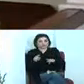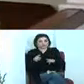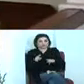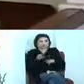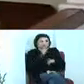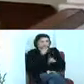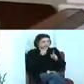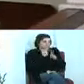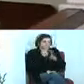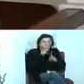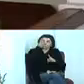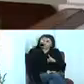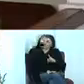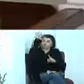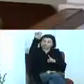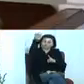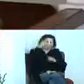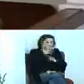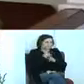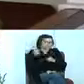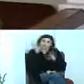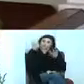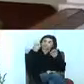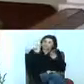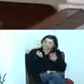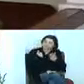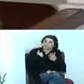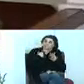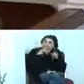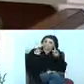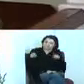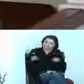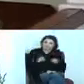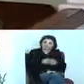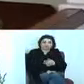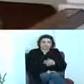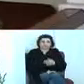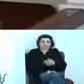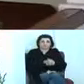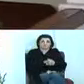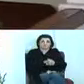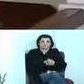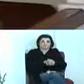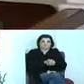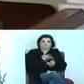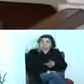daddy. Where do you want me to go? What do you want me to do? Dad,